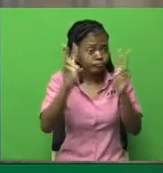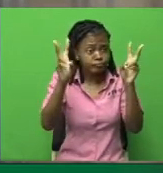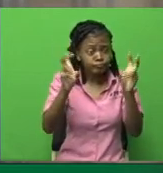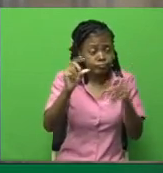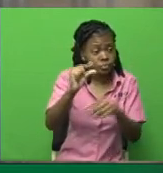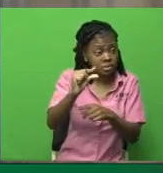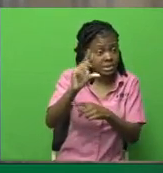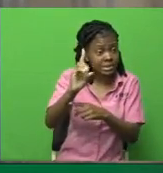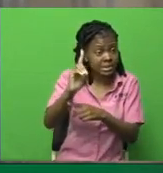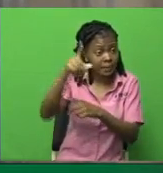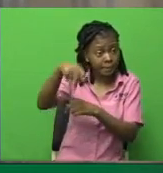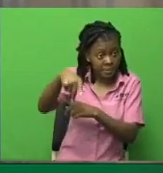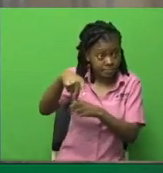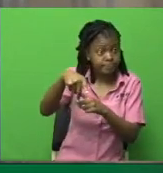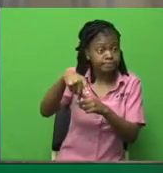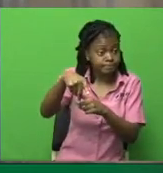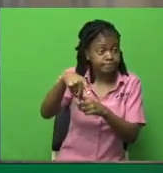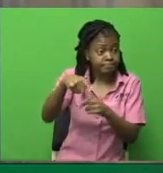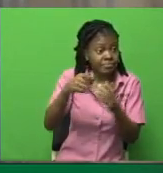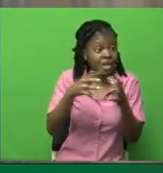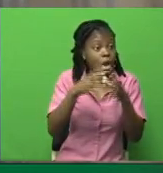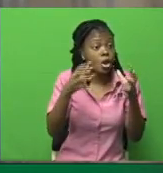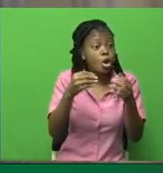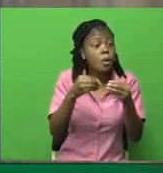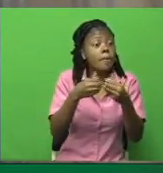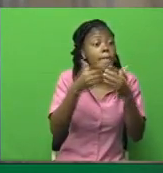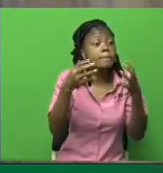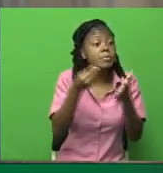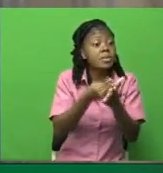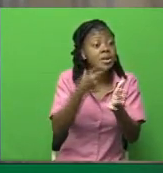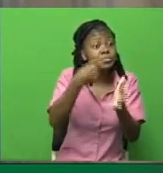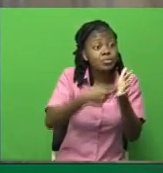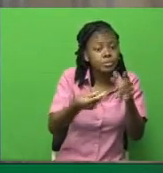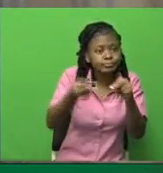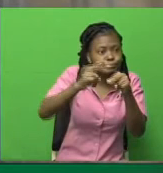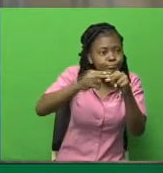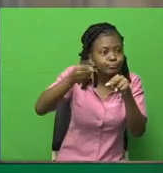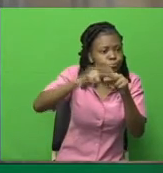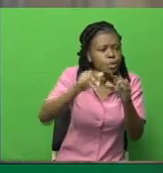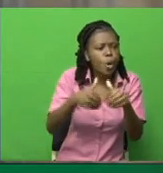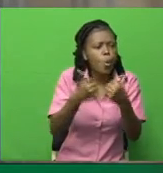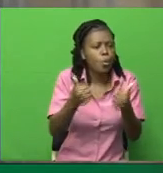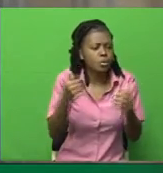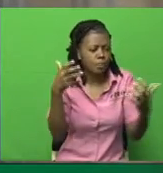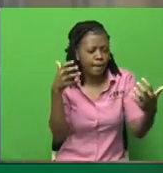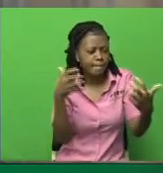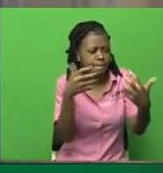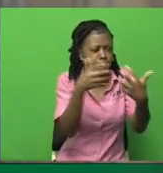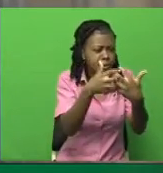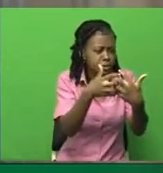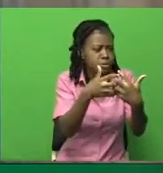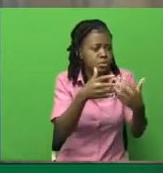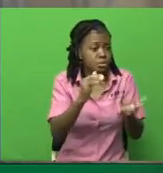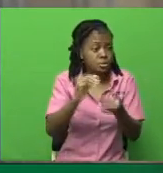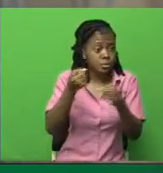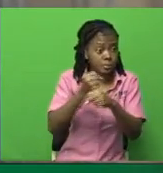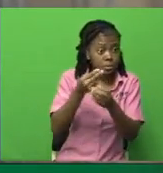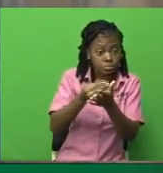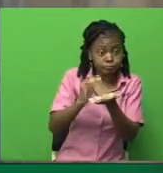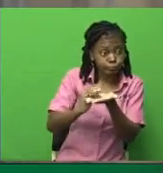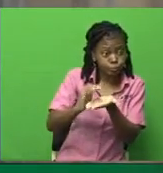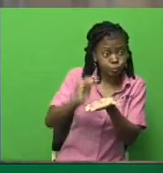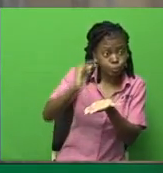corrected for price increases scores by inflation when there is economic growth